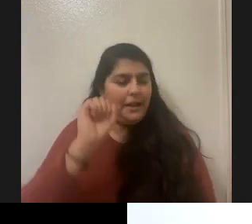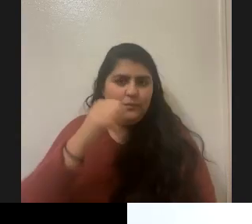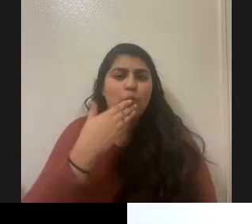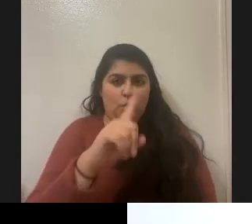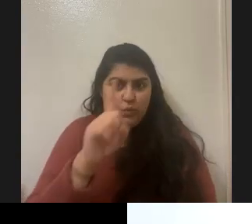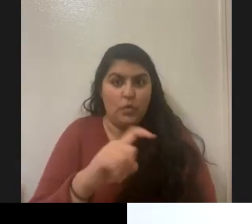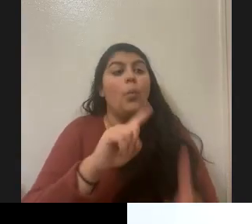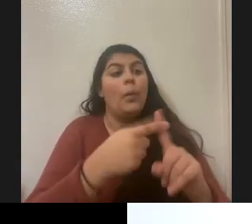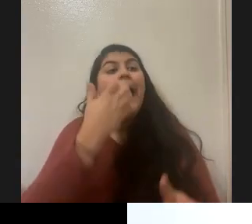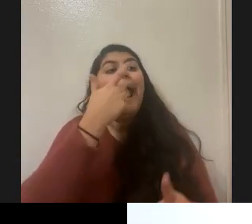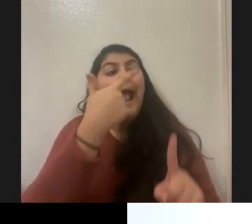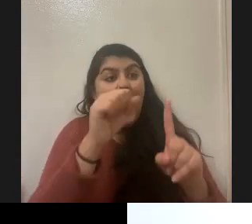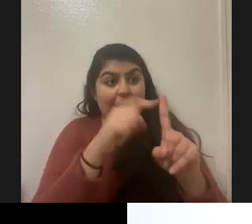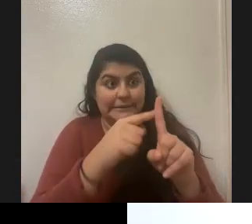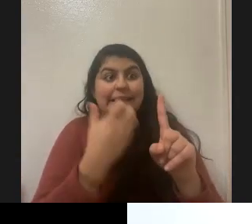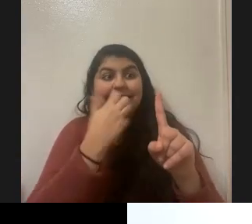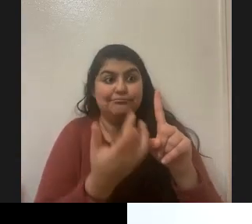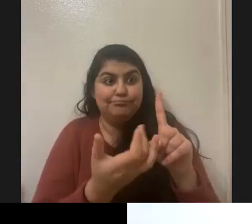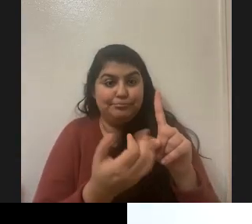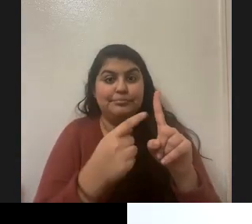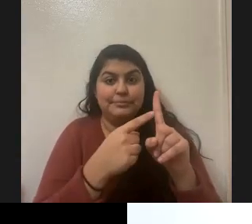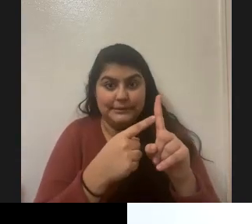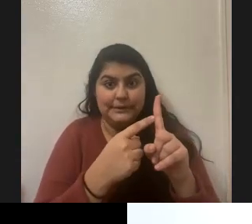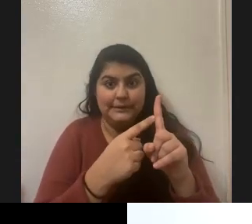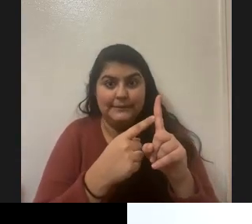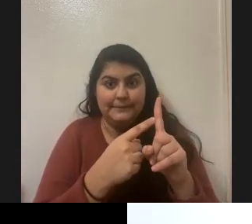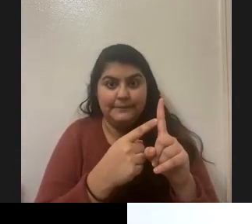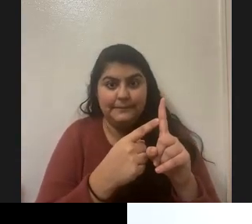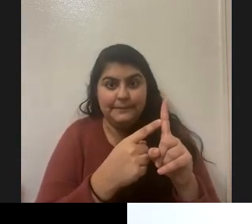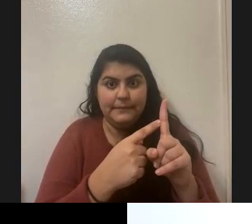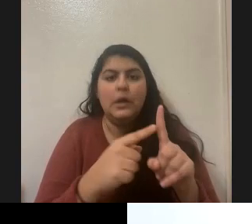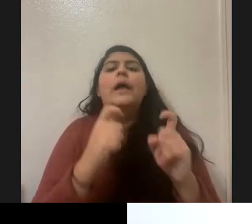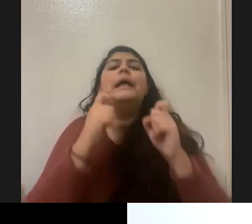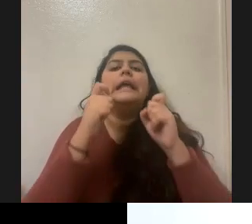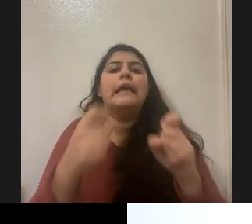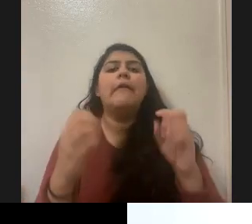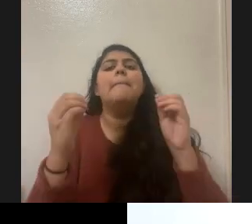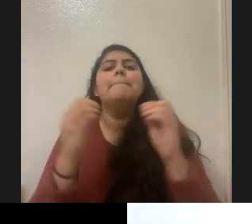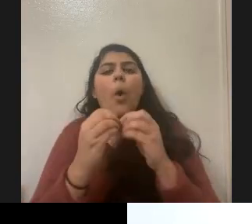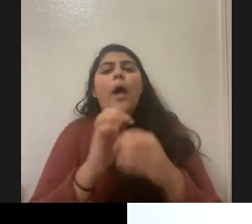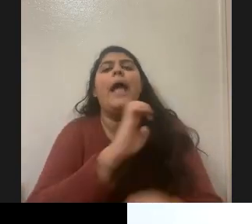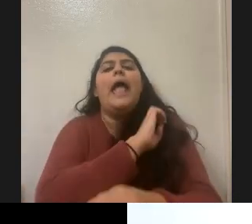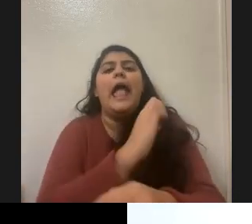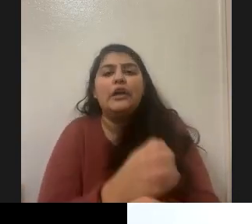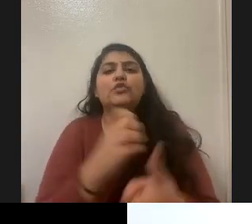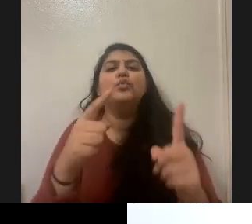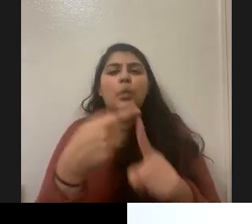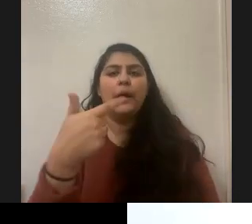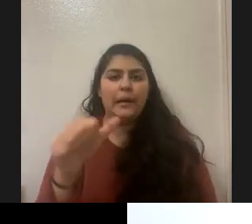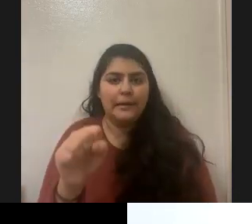heat up a gas, basically you're giving more energy to the gas.